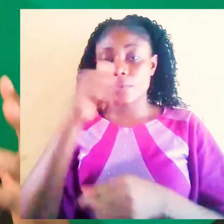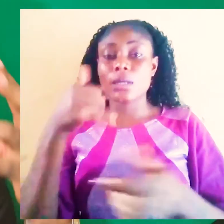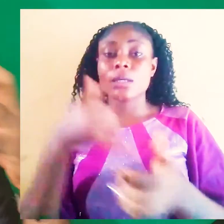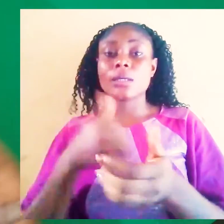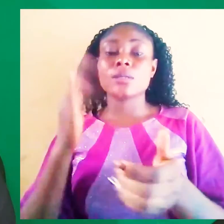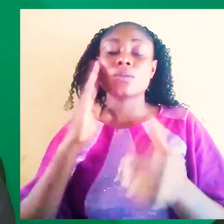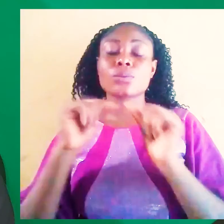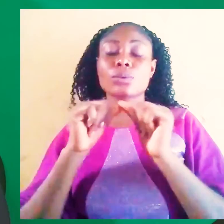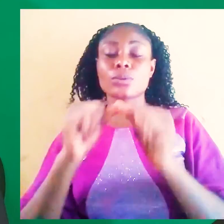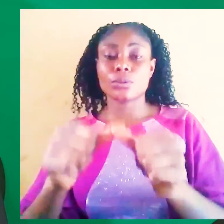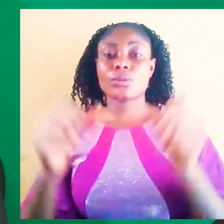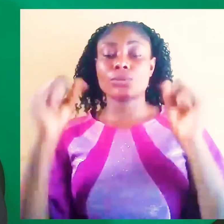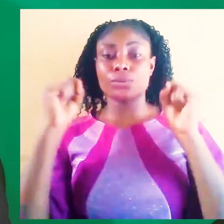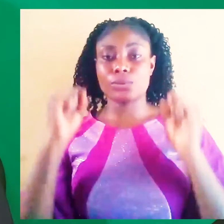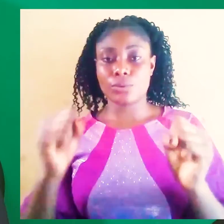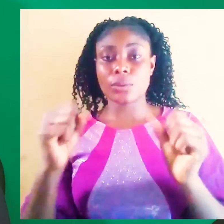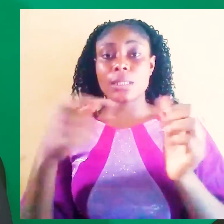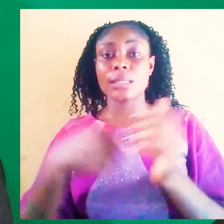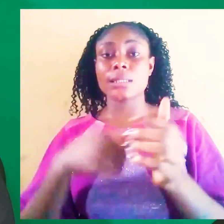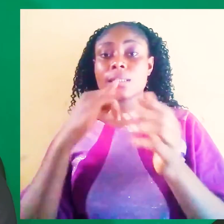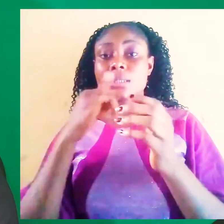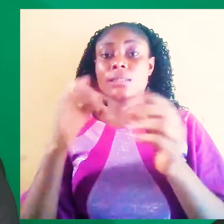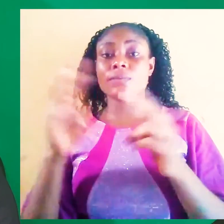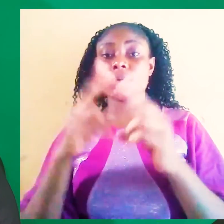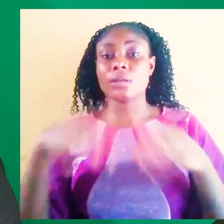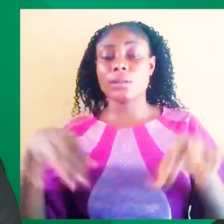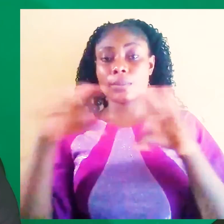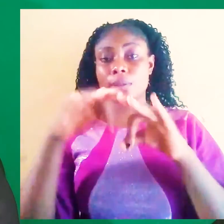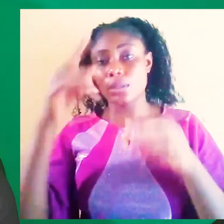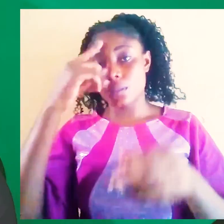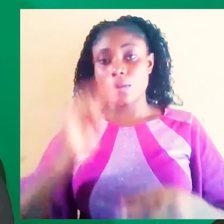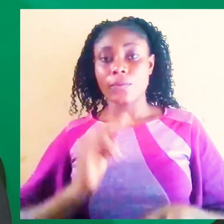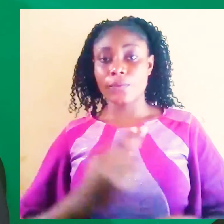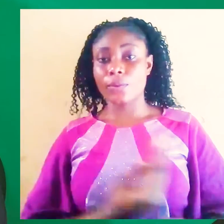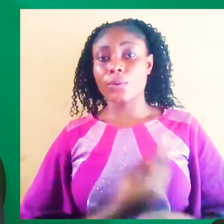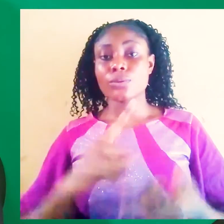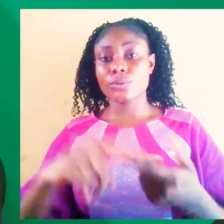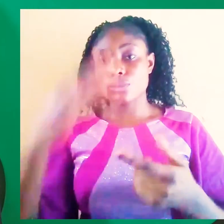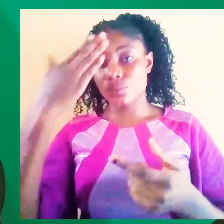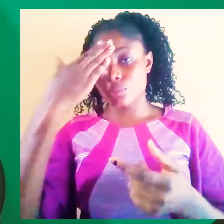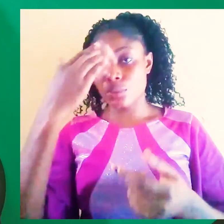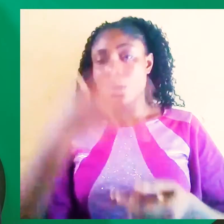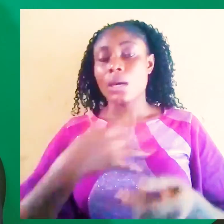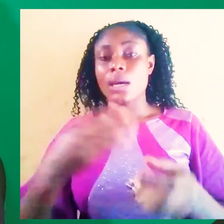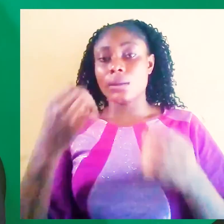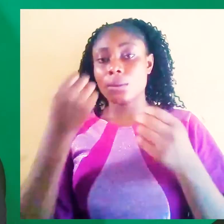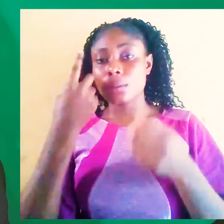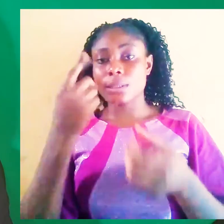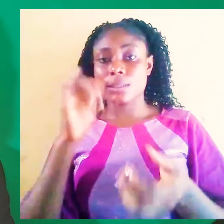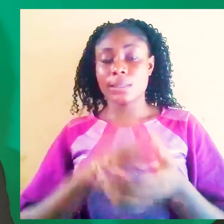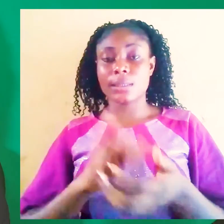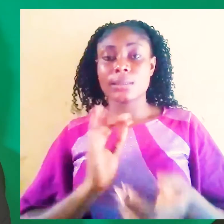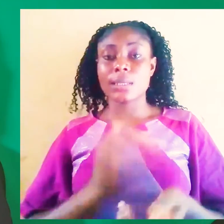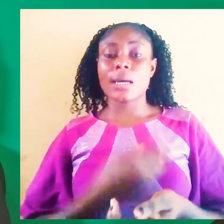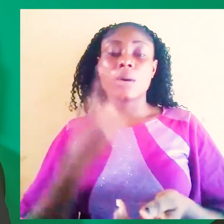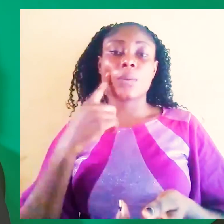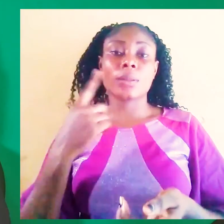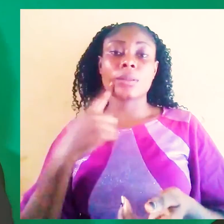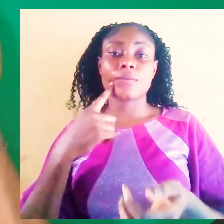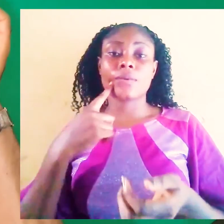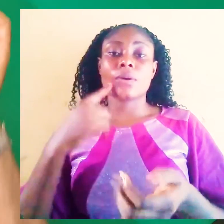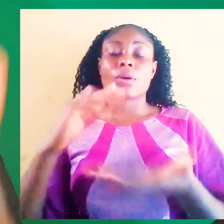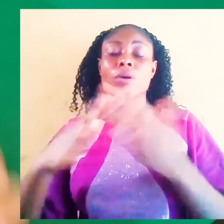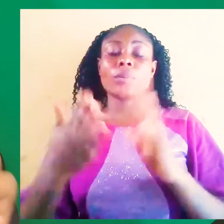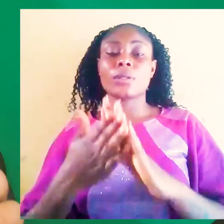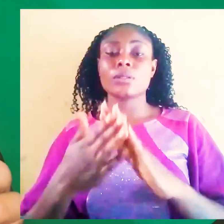try to kind of suppress, Africa remains resilient. And this is important. It's important for us to know and understand